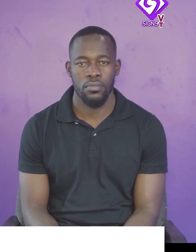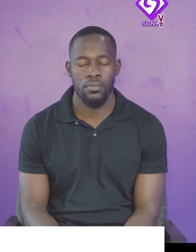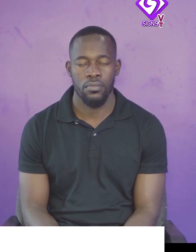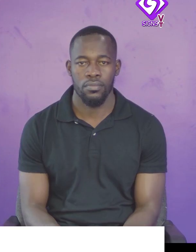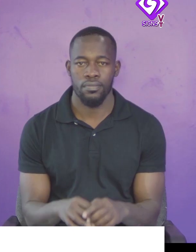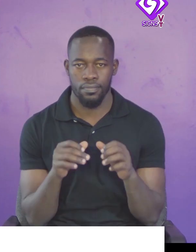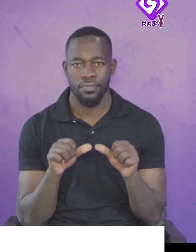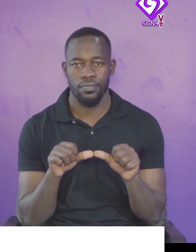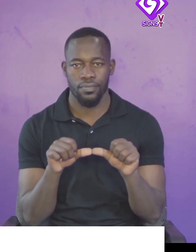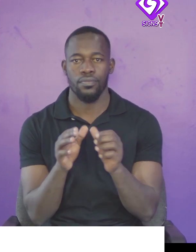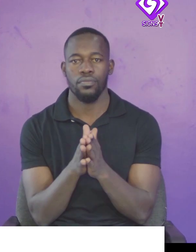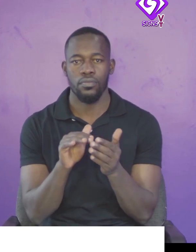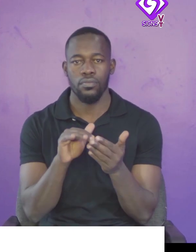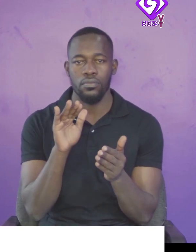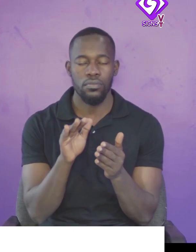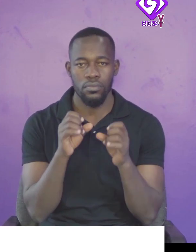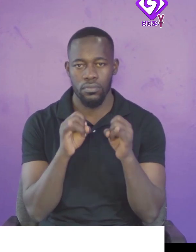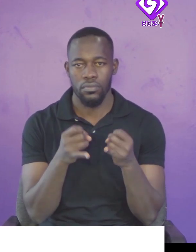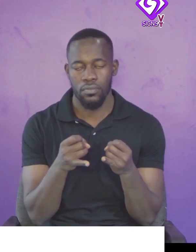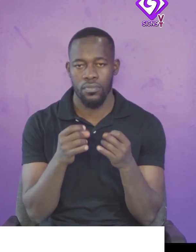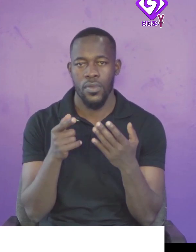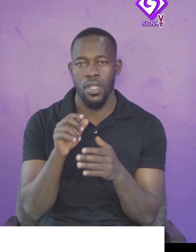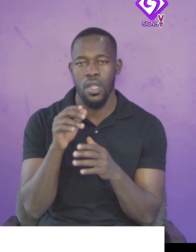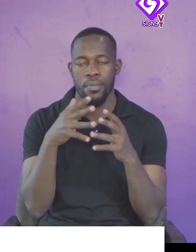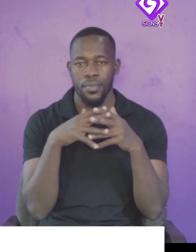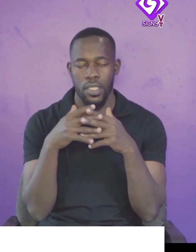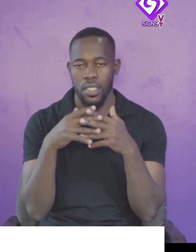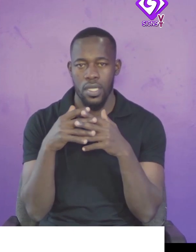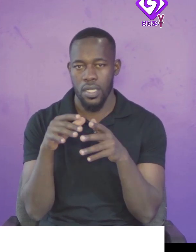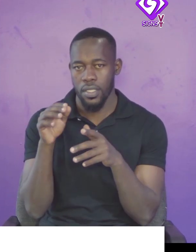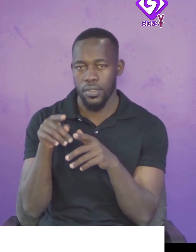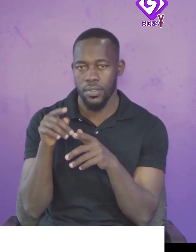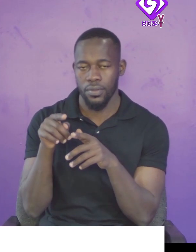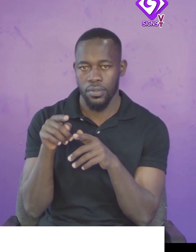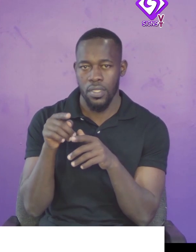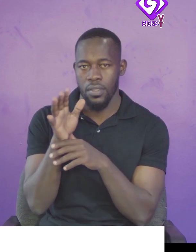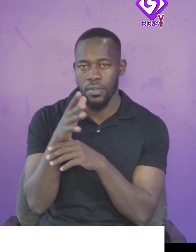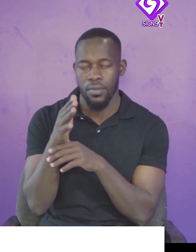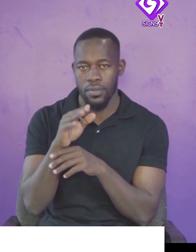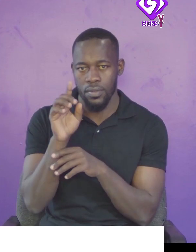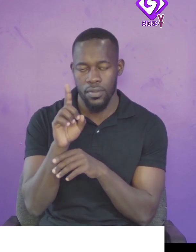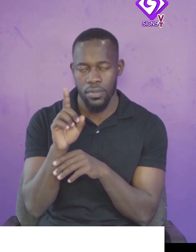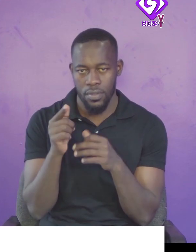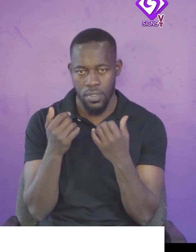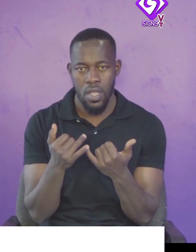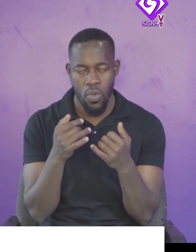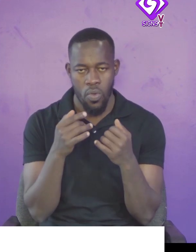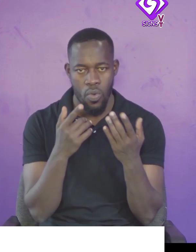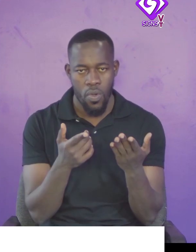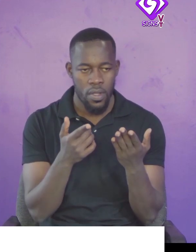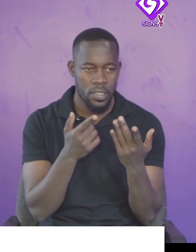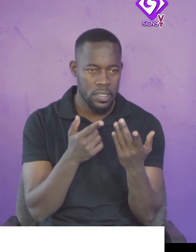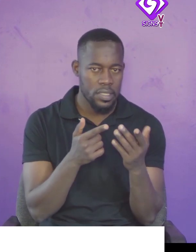Moving on, the United States Embassy in Nairobi has sought to calm public concern over the security of Kenyan